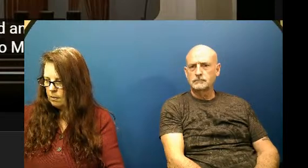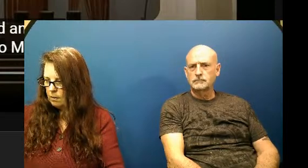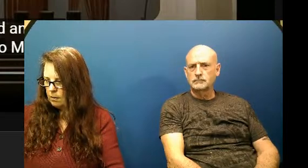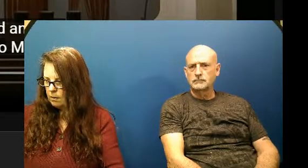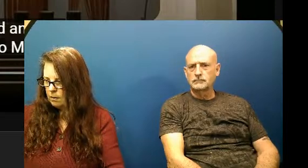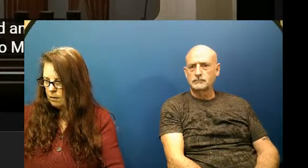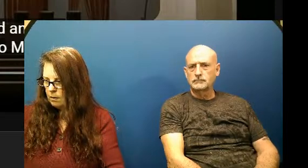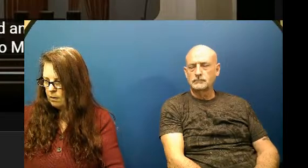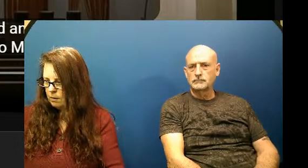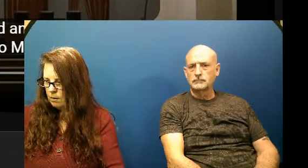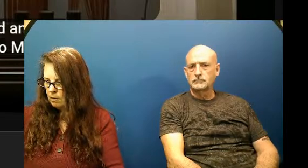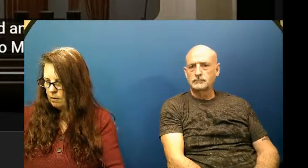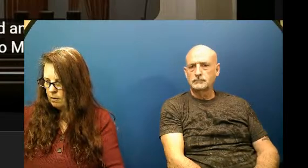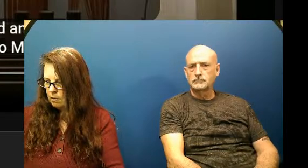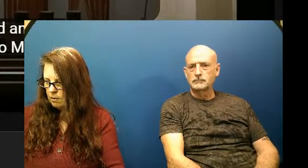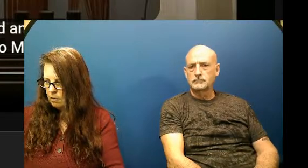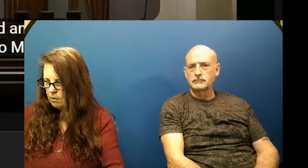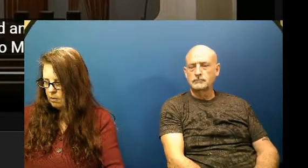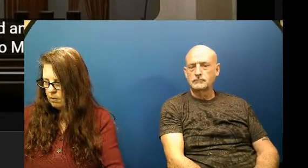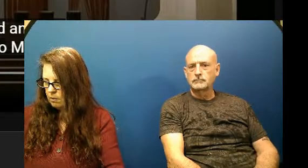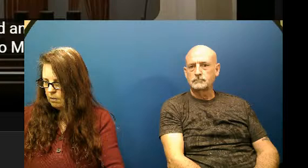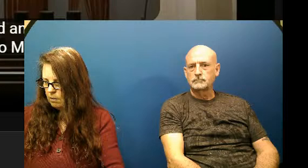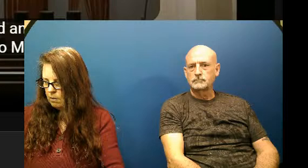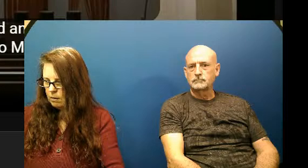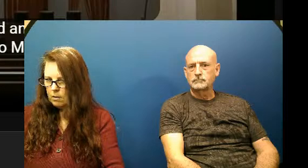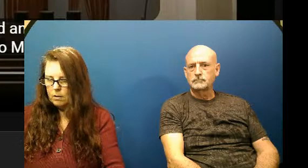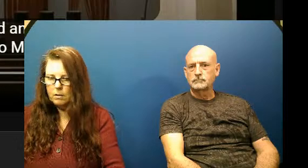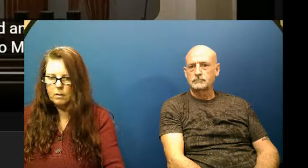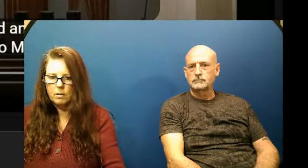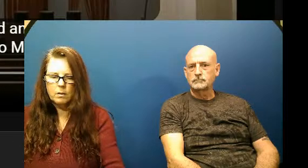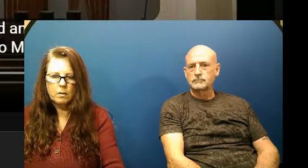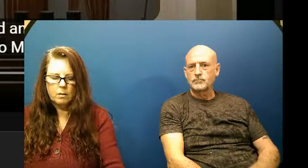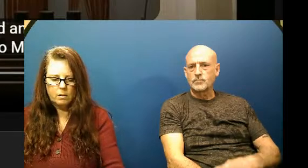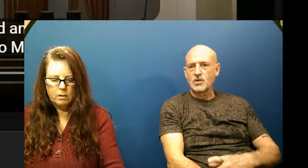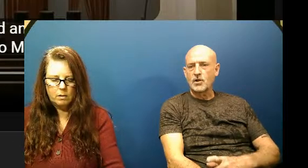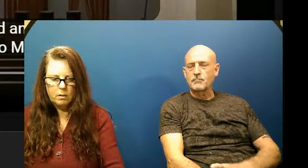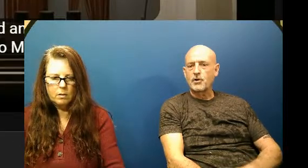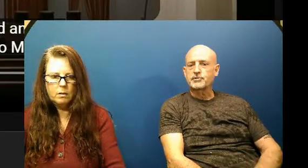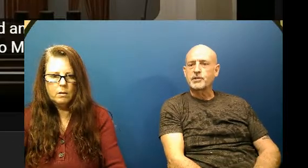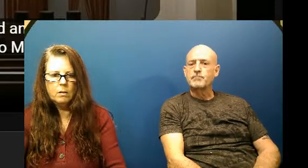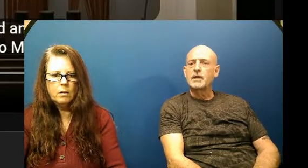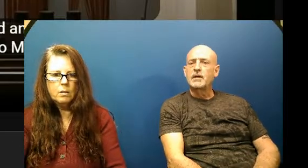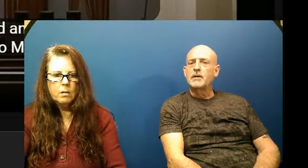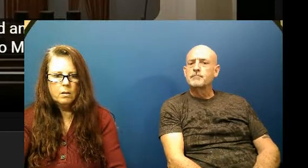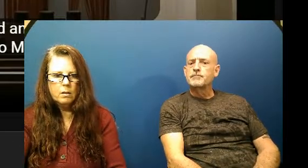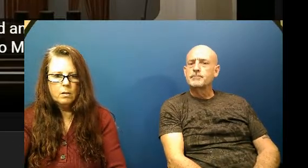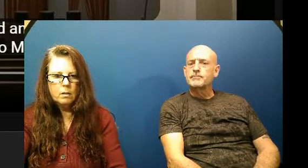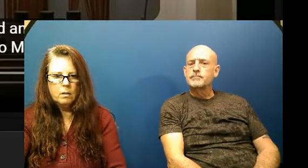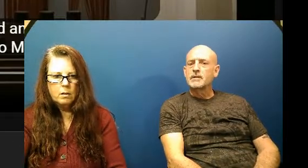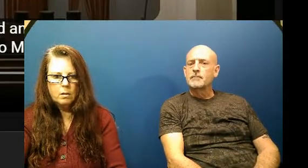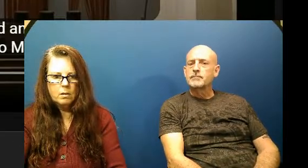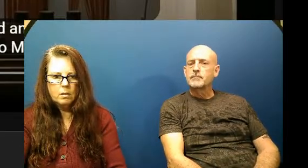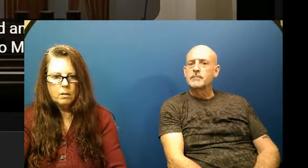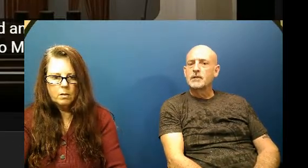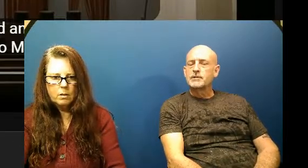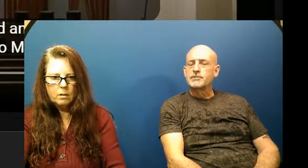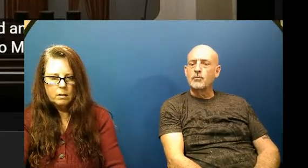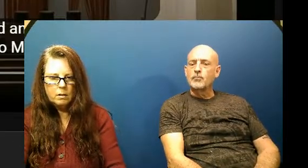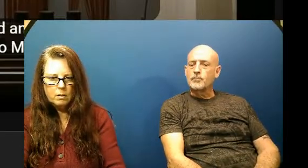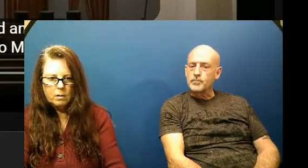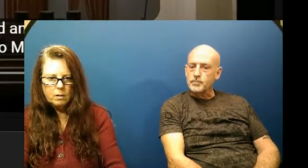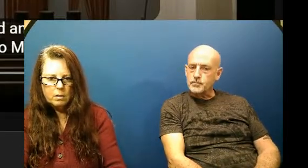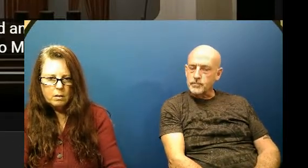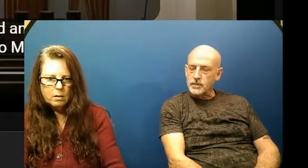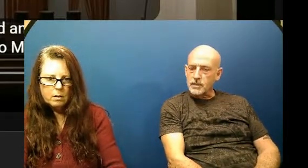people. Given that the government's data security rationale cannot independently sustain the Act, it is also...